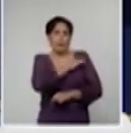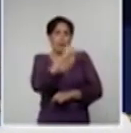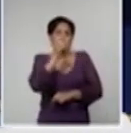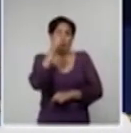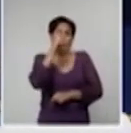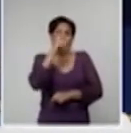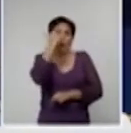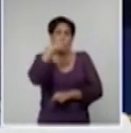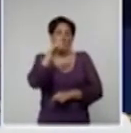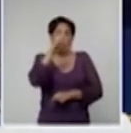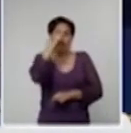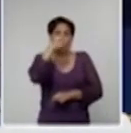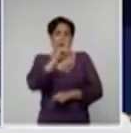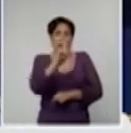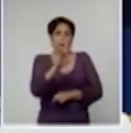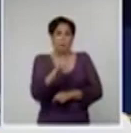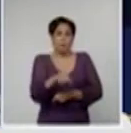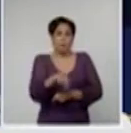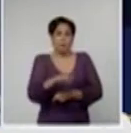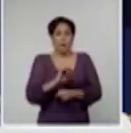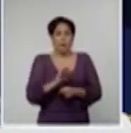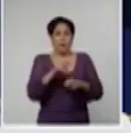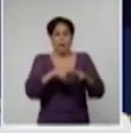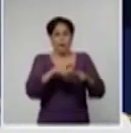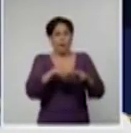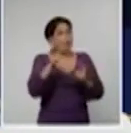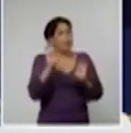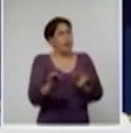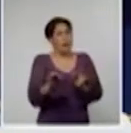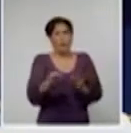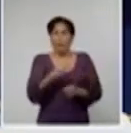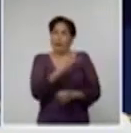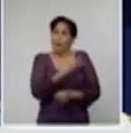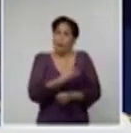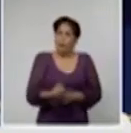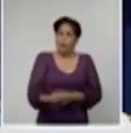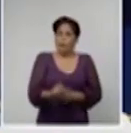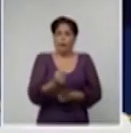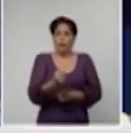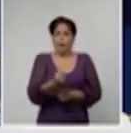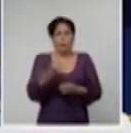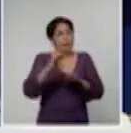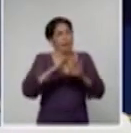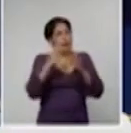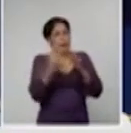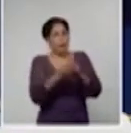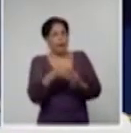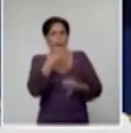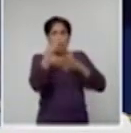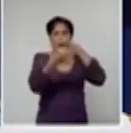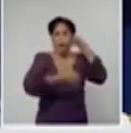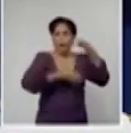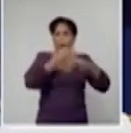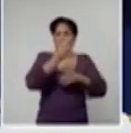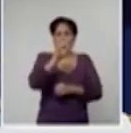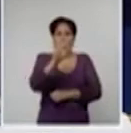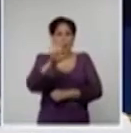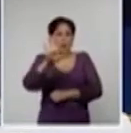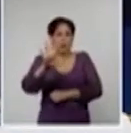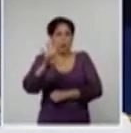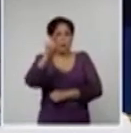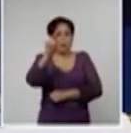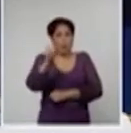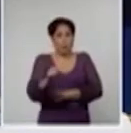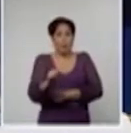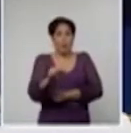cases, more confirmed cases, and higher lethality. And the island remains on the 99th place